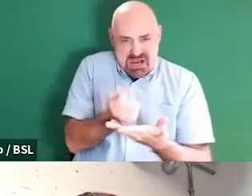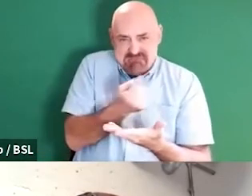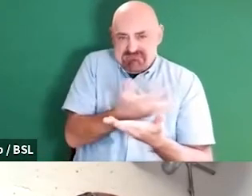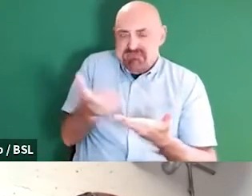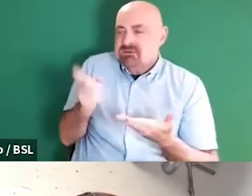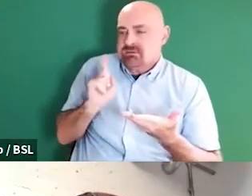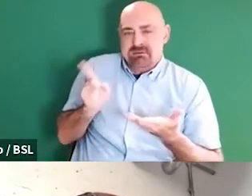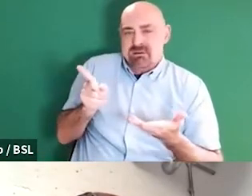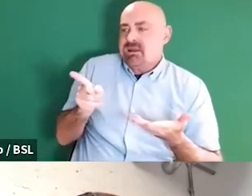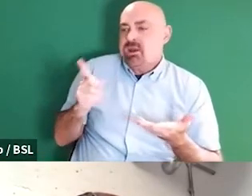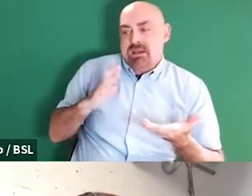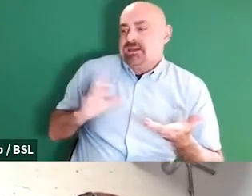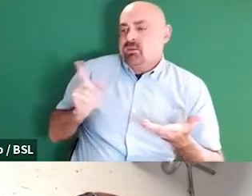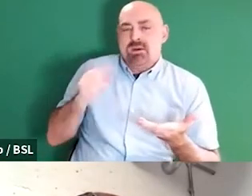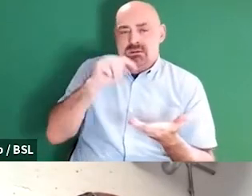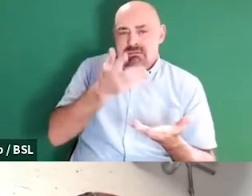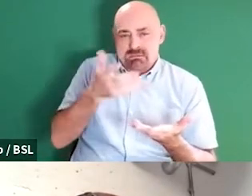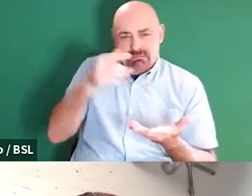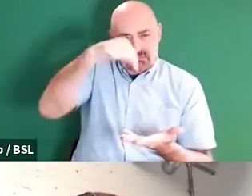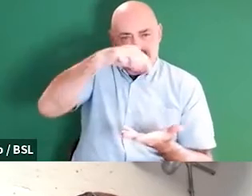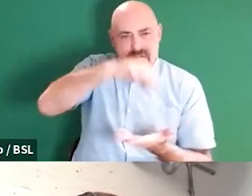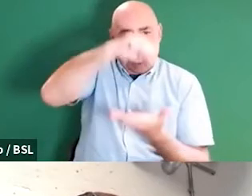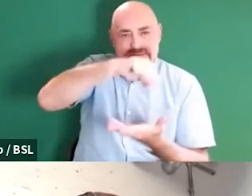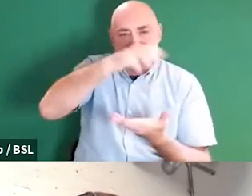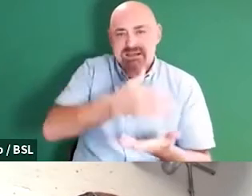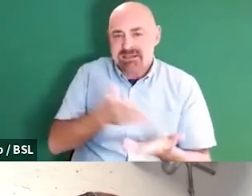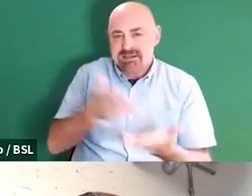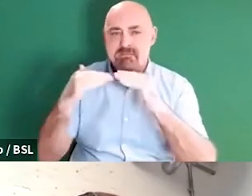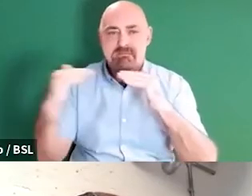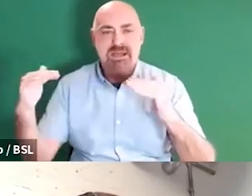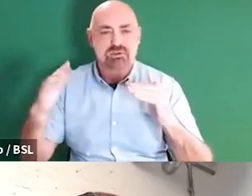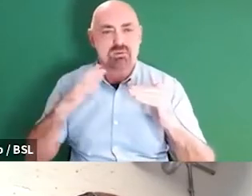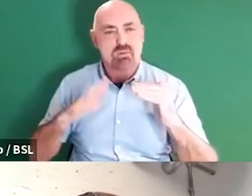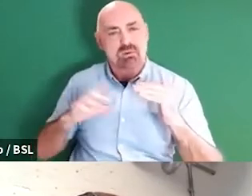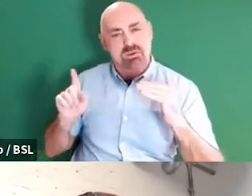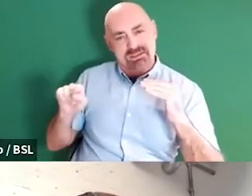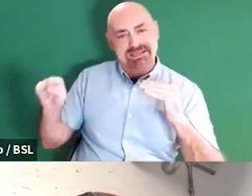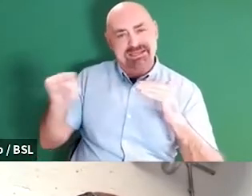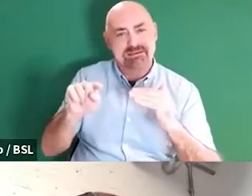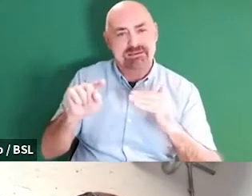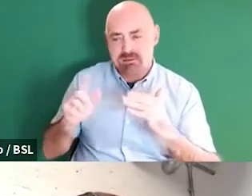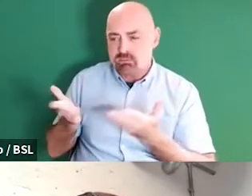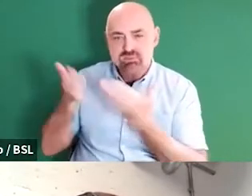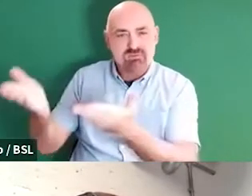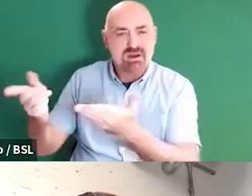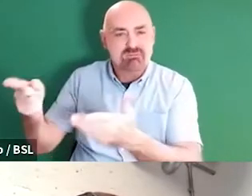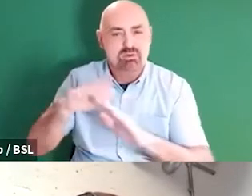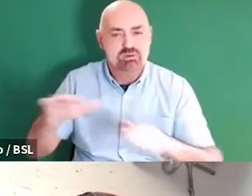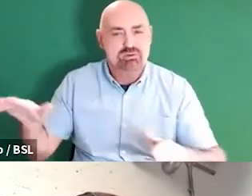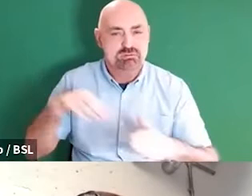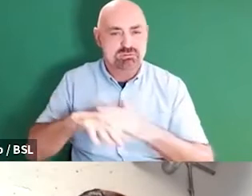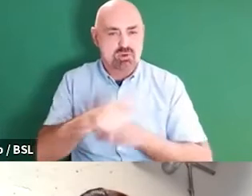matches the service delivery and the services that we've provided for the families and children of